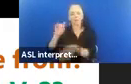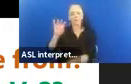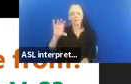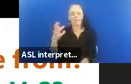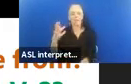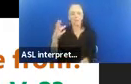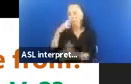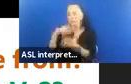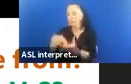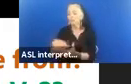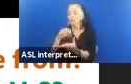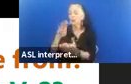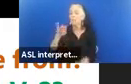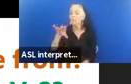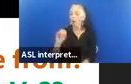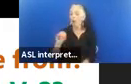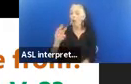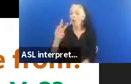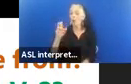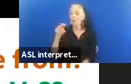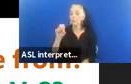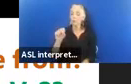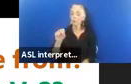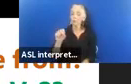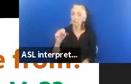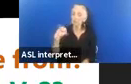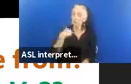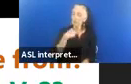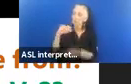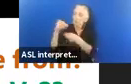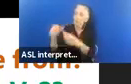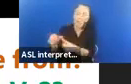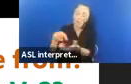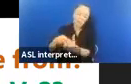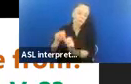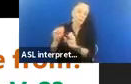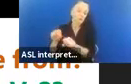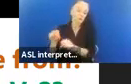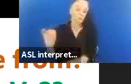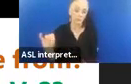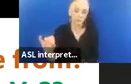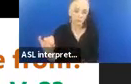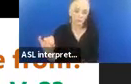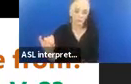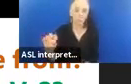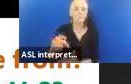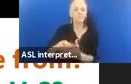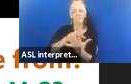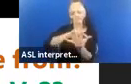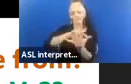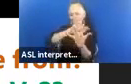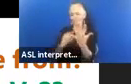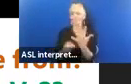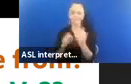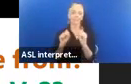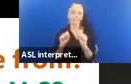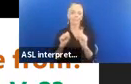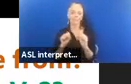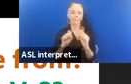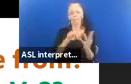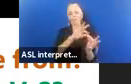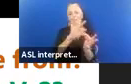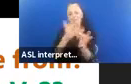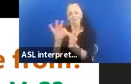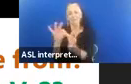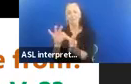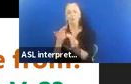in the United States, it's not a completely absurd conjecture. All that being said, what's really more important than